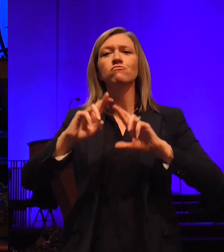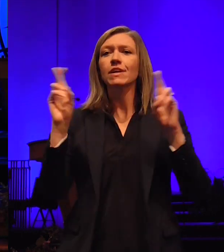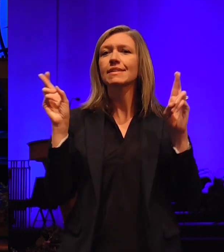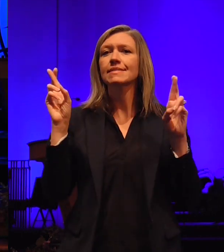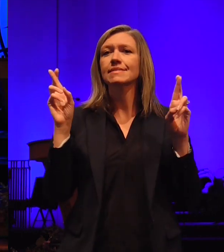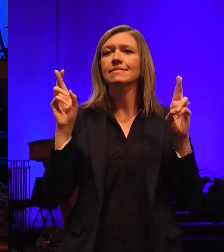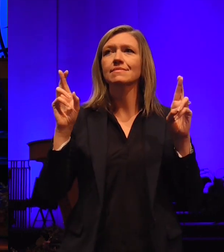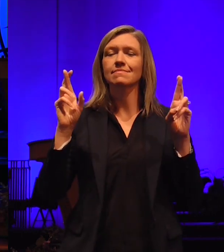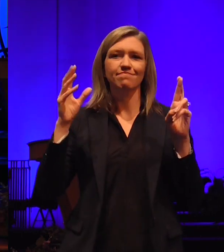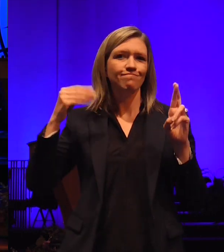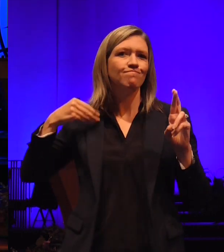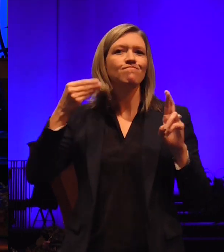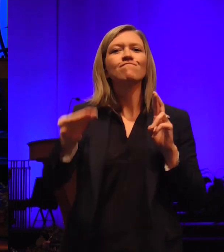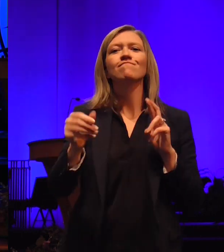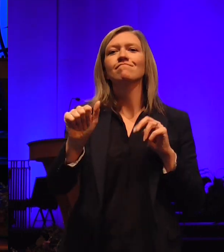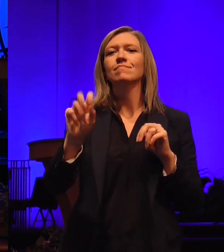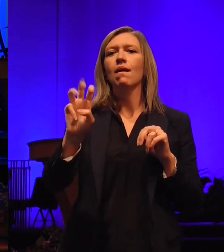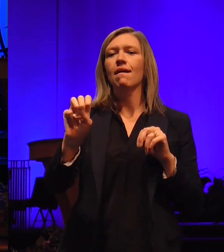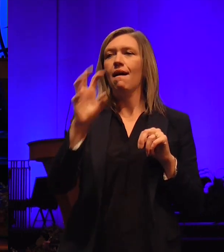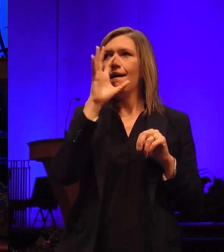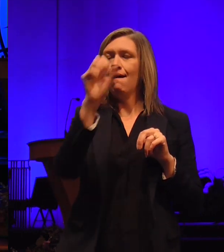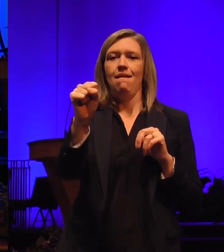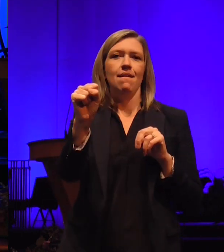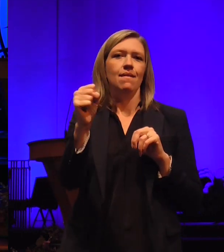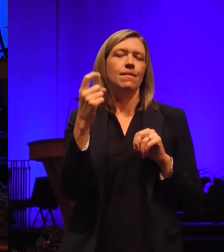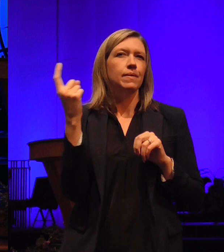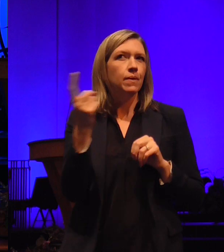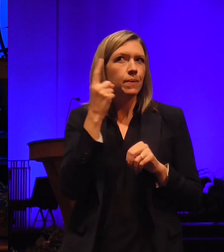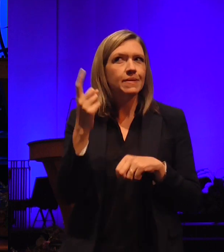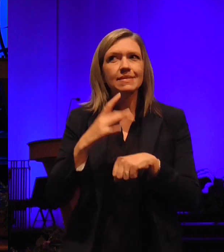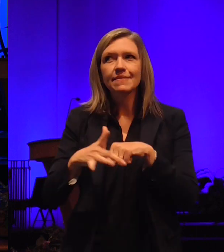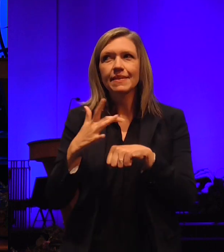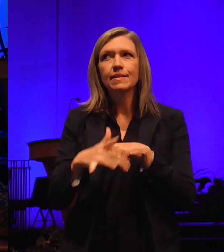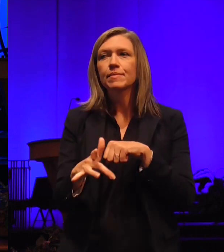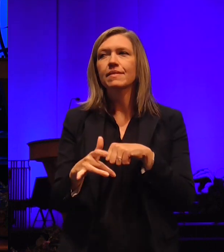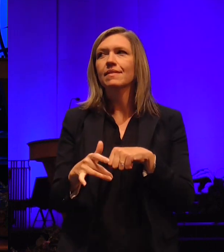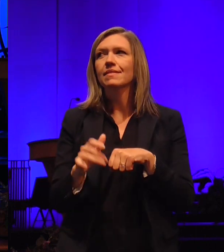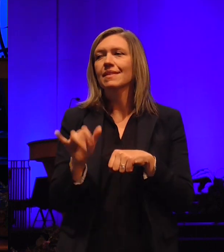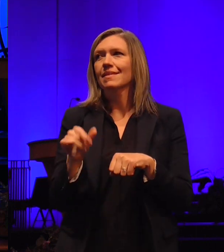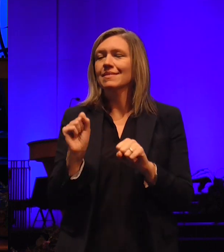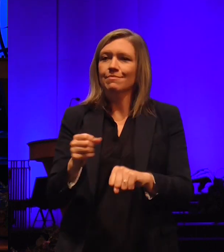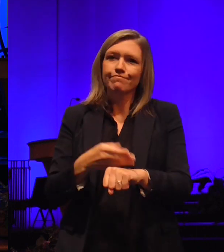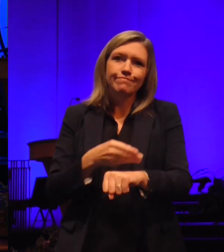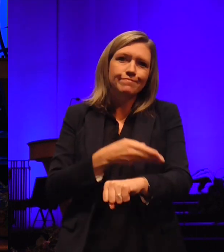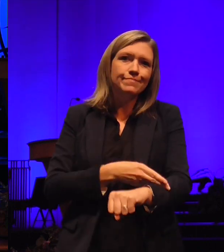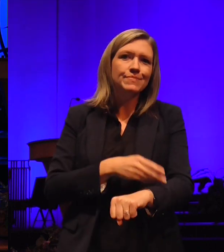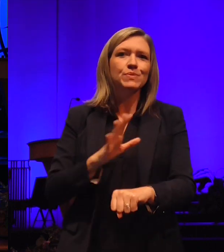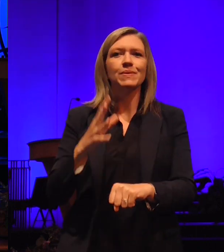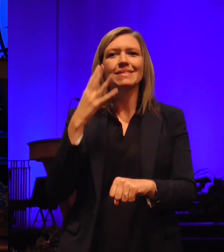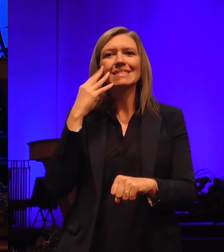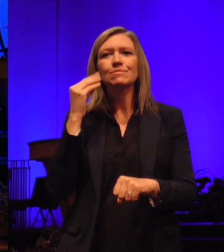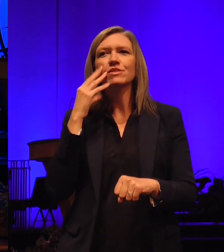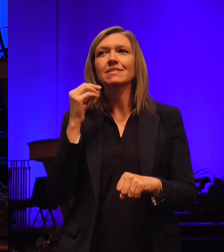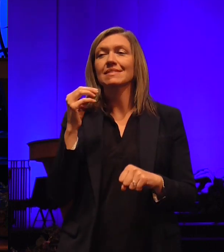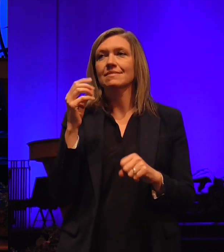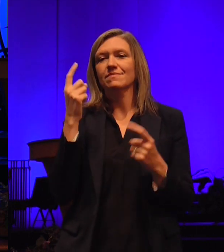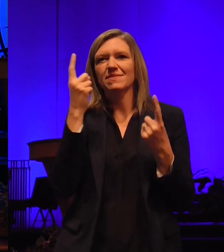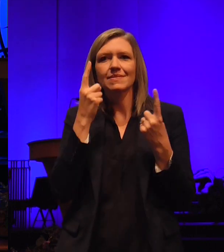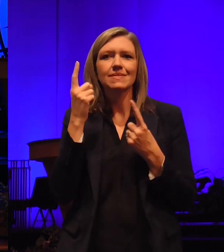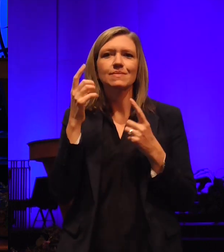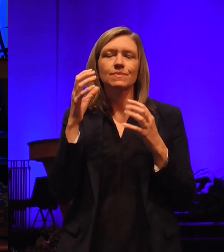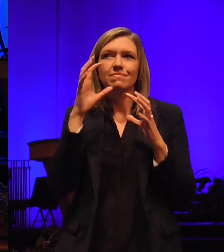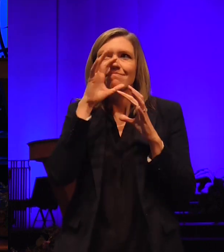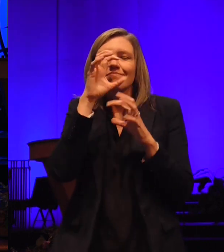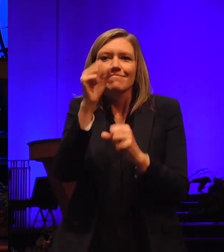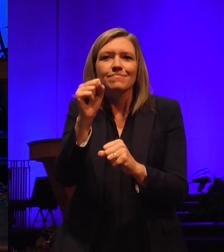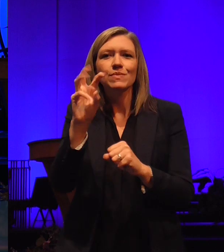awe that is always available to have an experience of wonder. And that's our